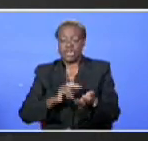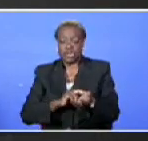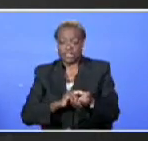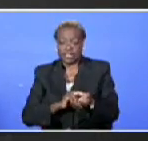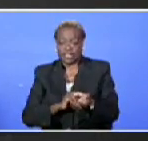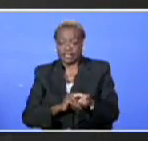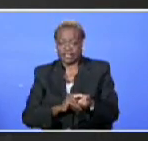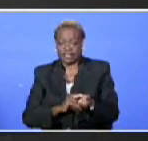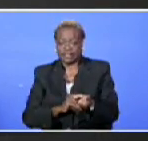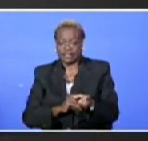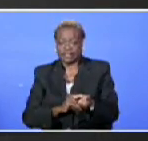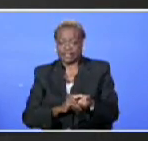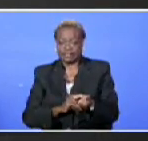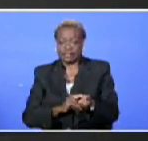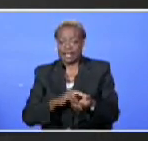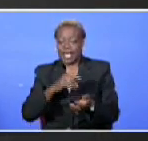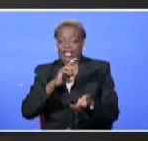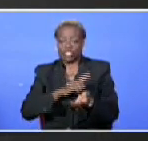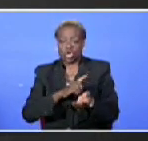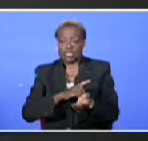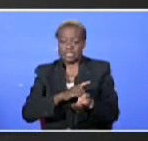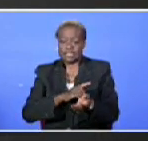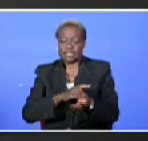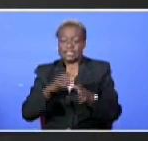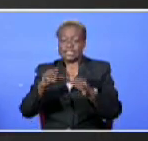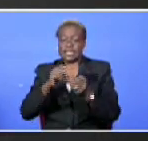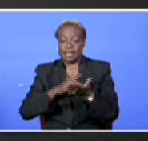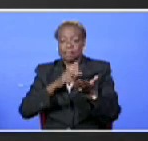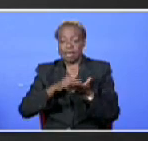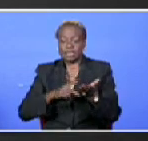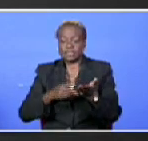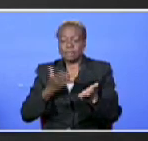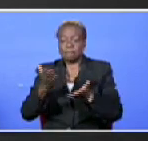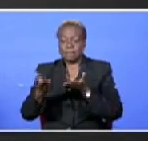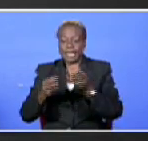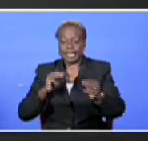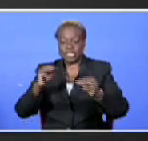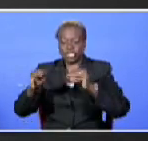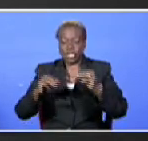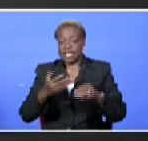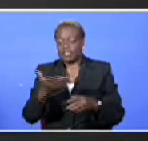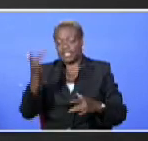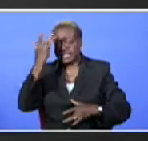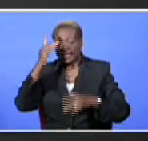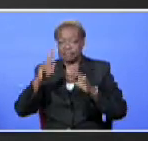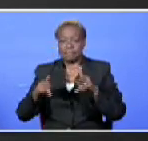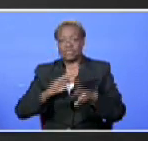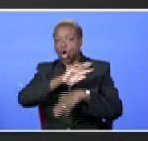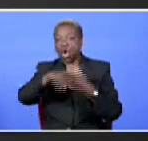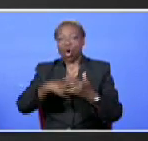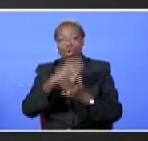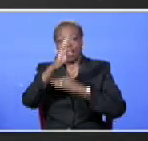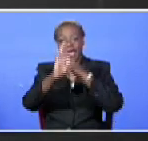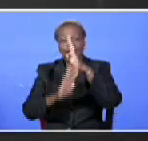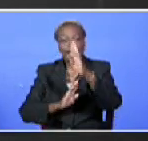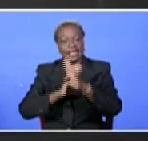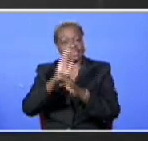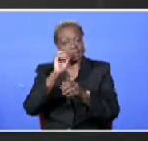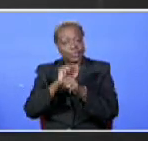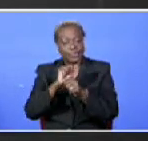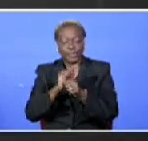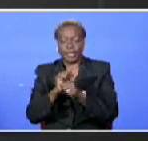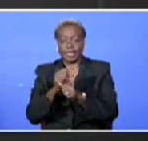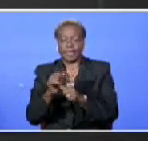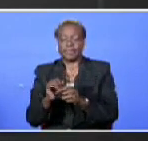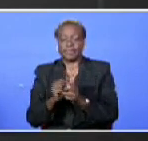to take part in managing some of these patients. So it's sort of an all hands on deck and repurposing